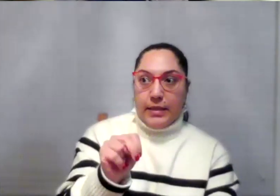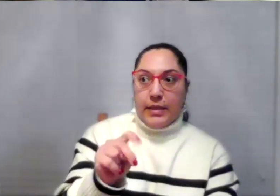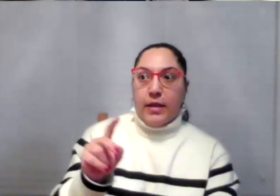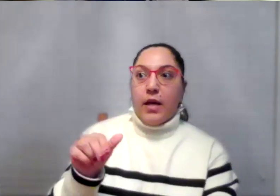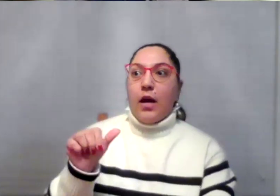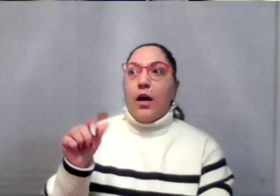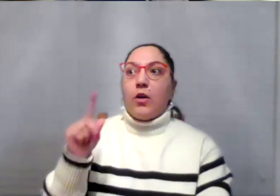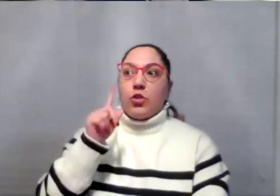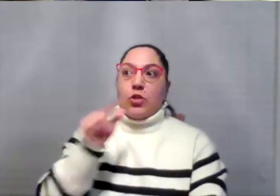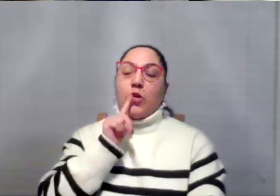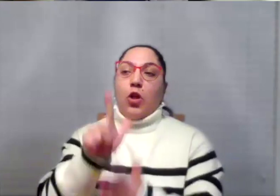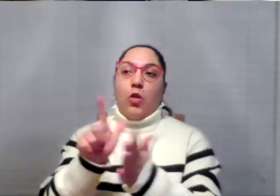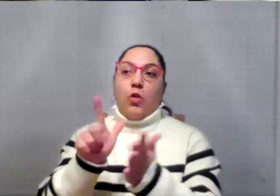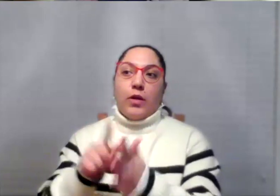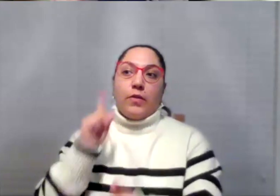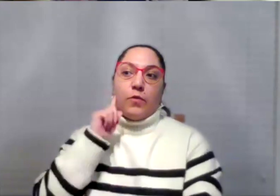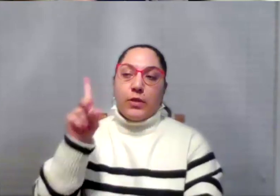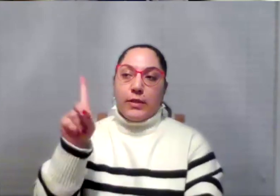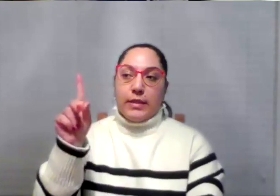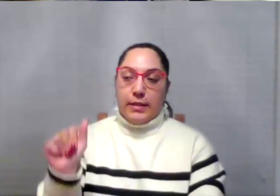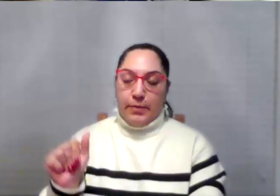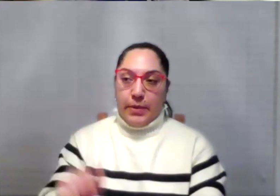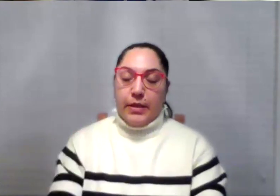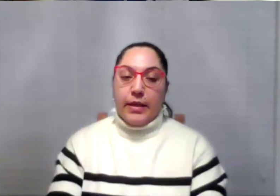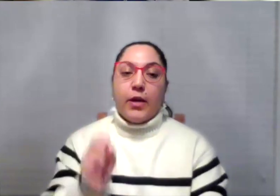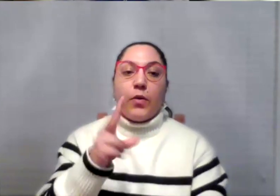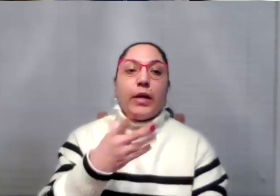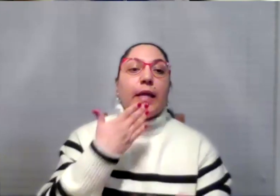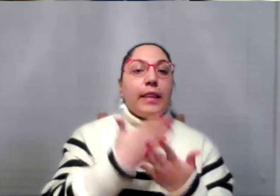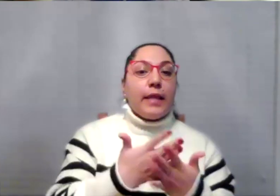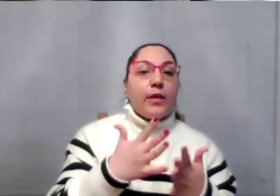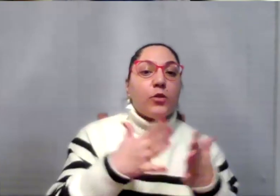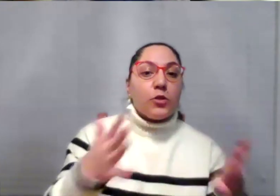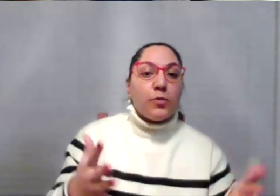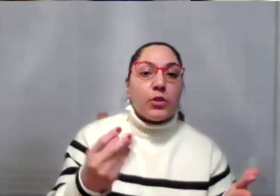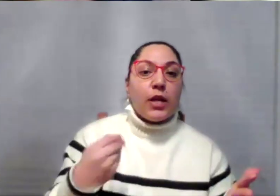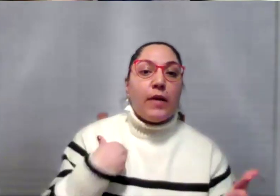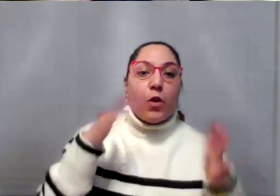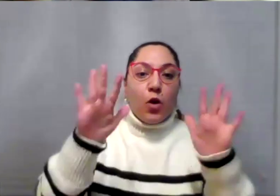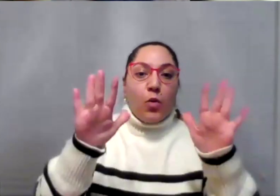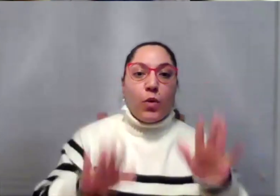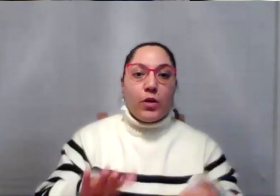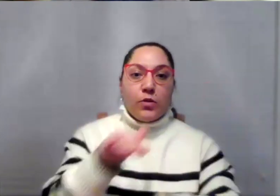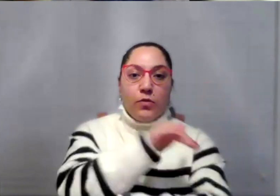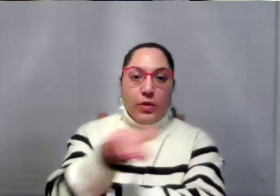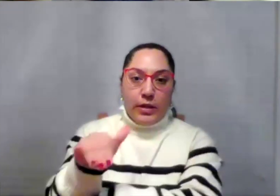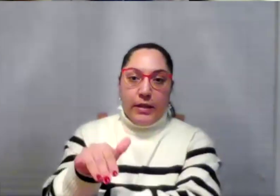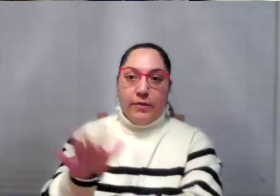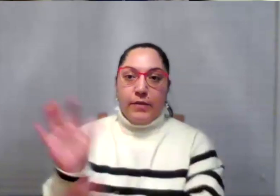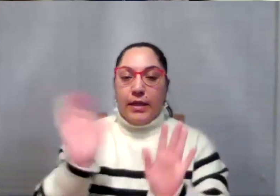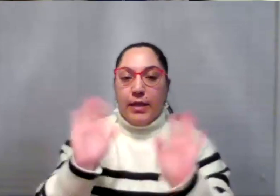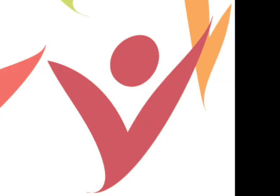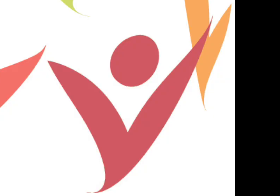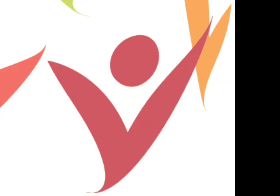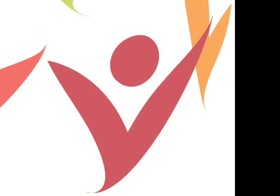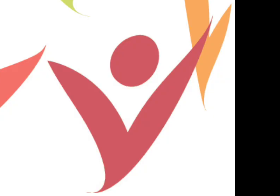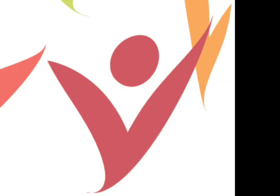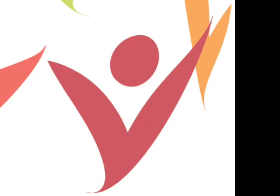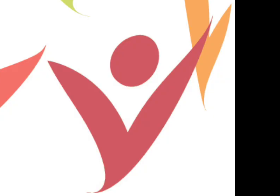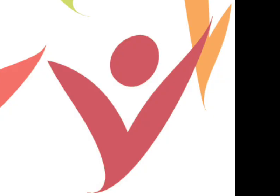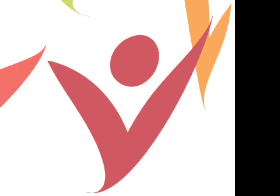Maryland. All right. Thanks so much and have a wonderful evening, everyone. Thank you. Bye.